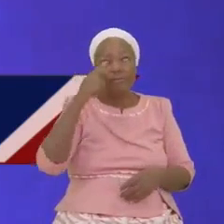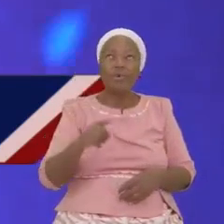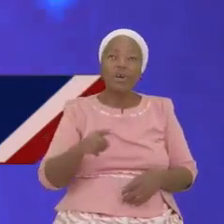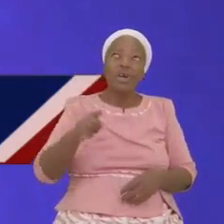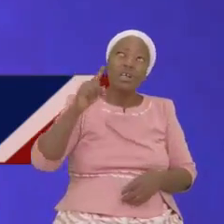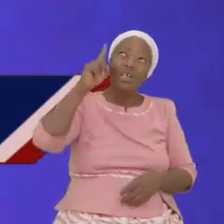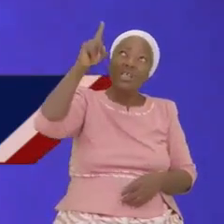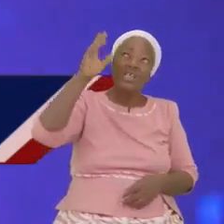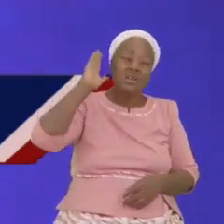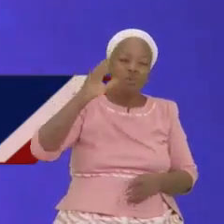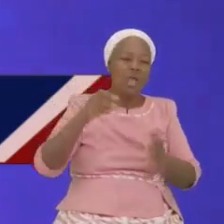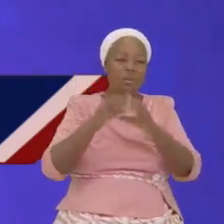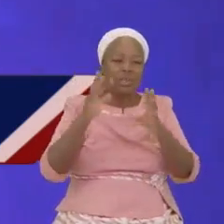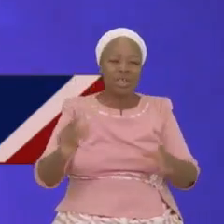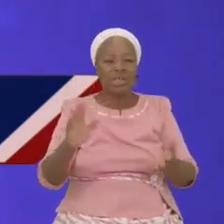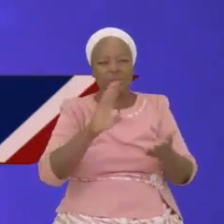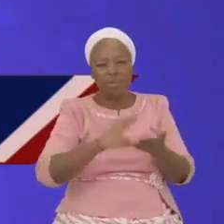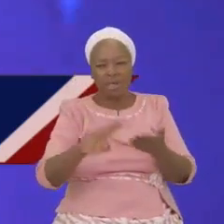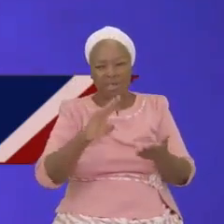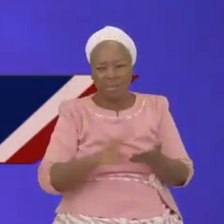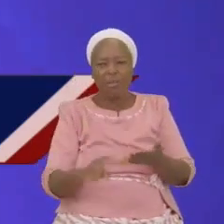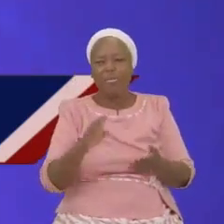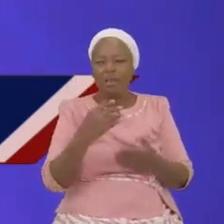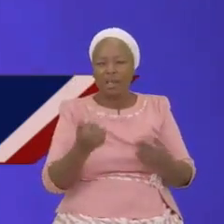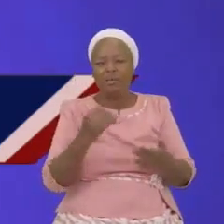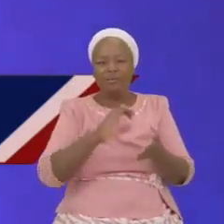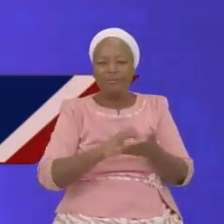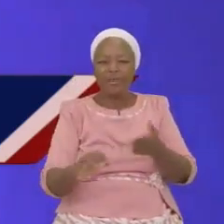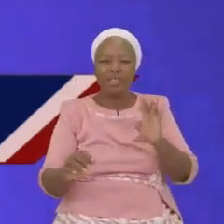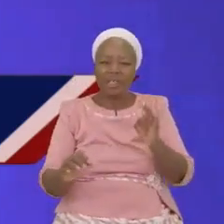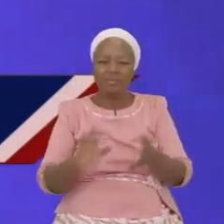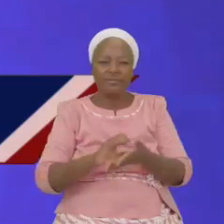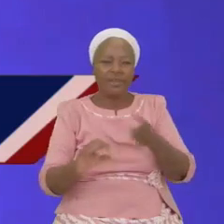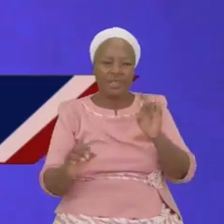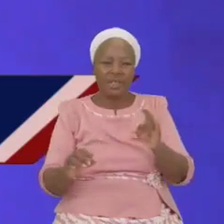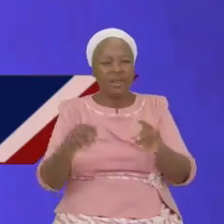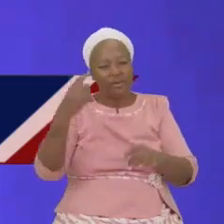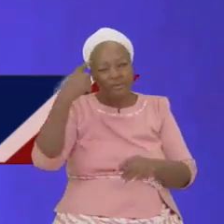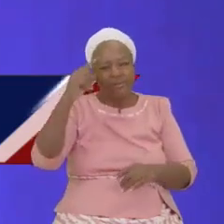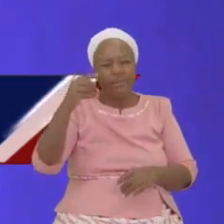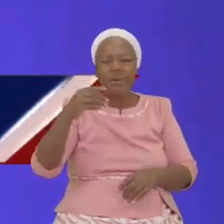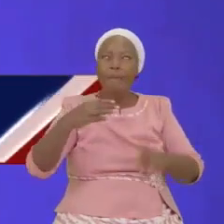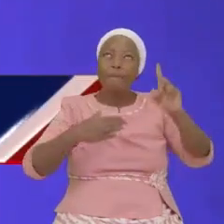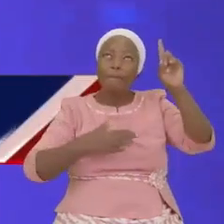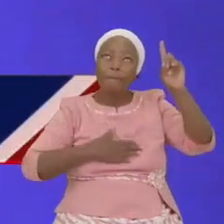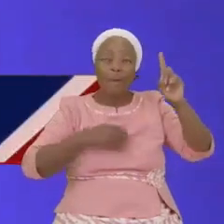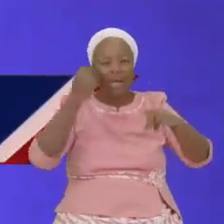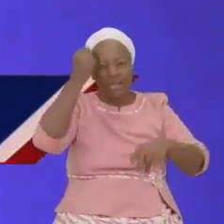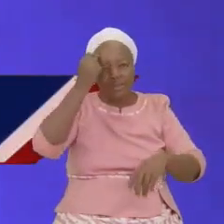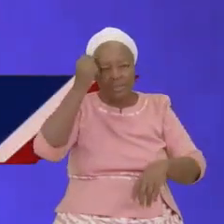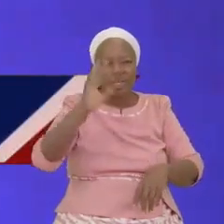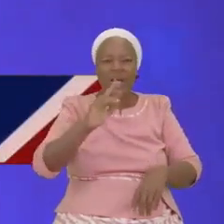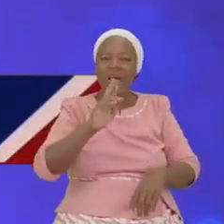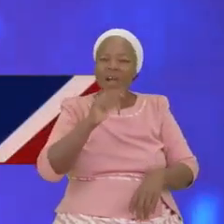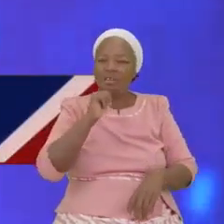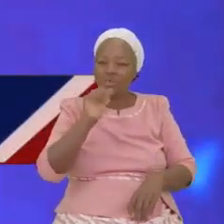will abundantly pardon. And then in verse 8 it says, for my thoughts are not